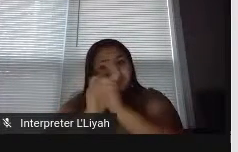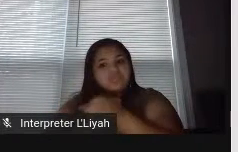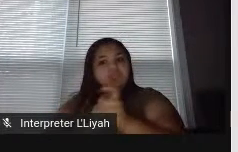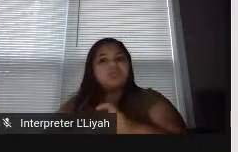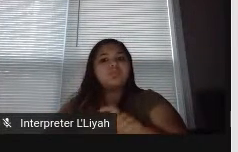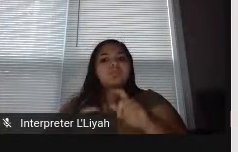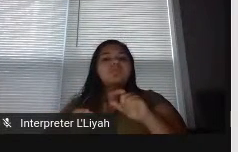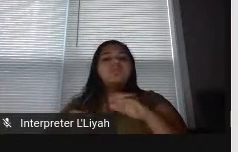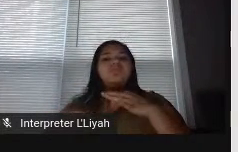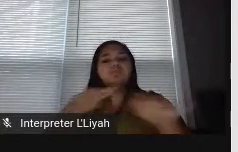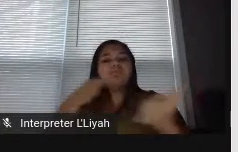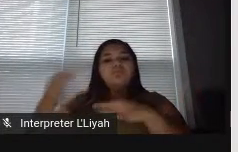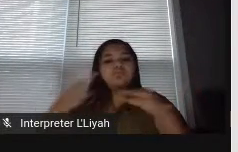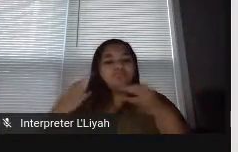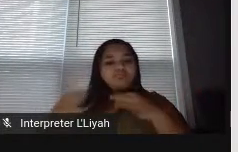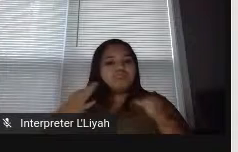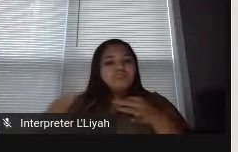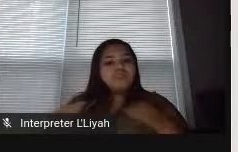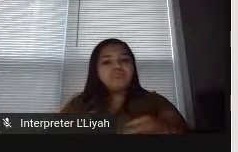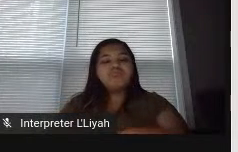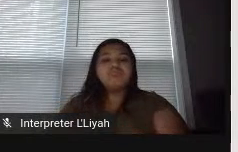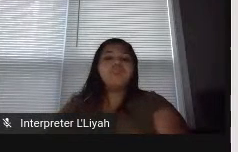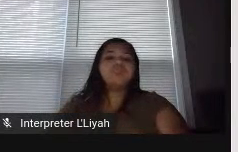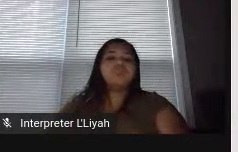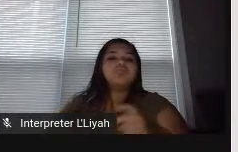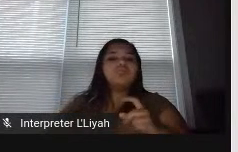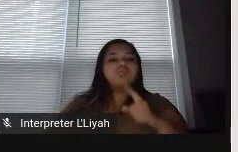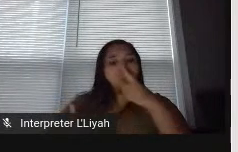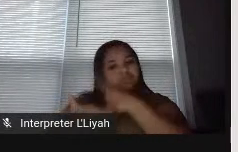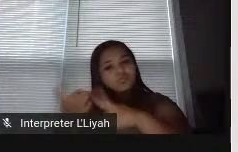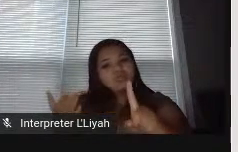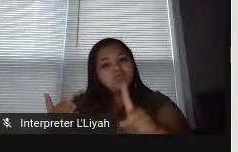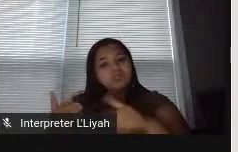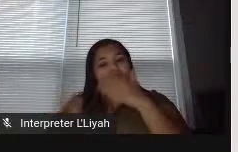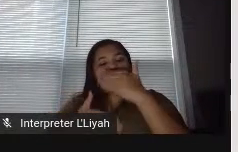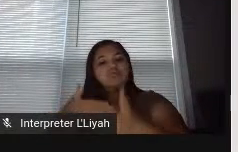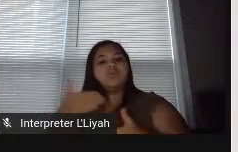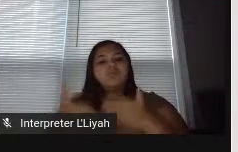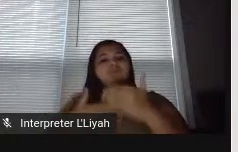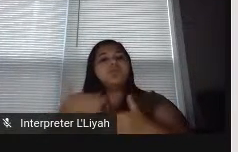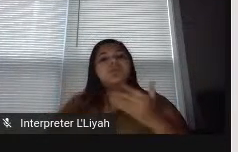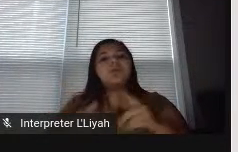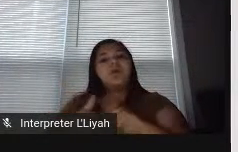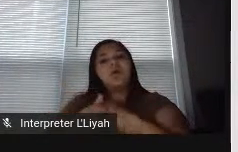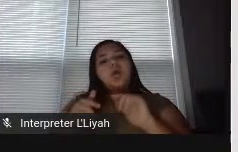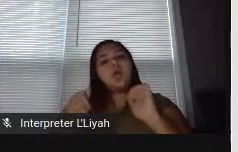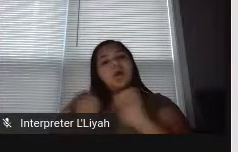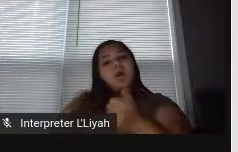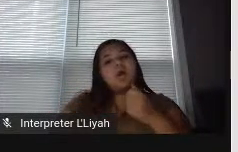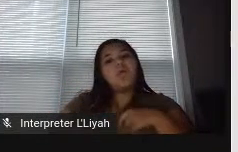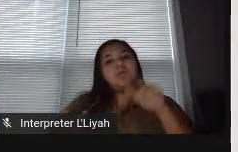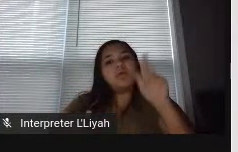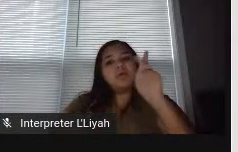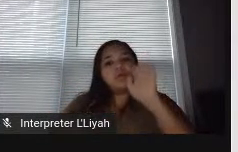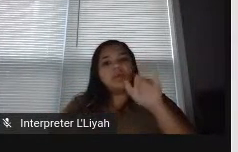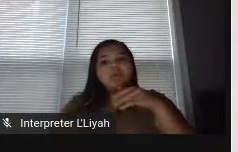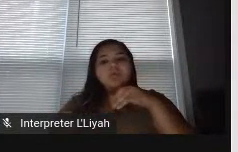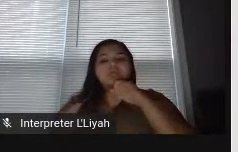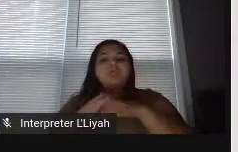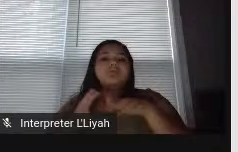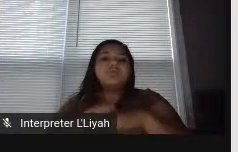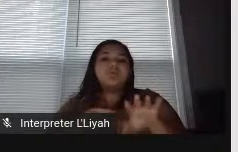Changing in instructions, so checking the frequency or having key access